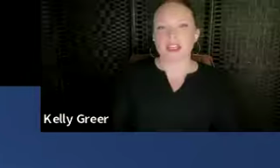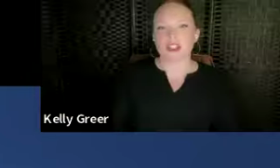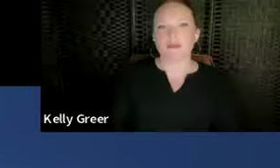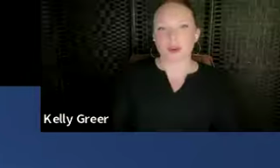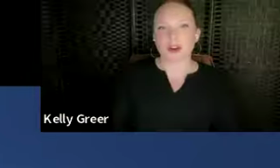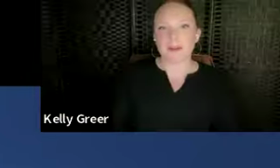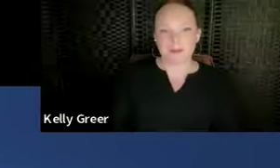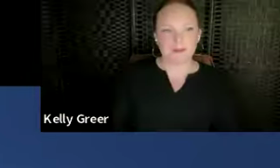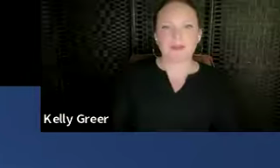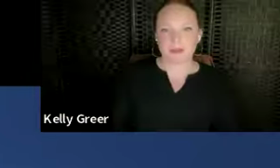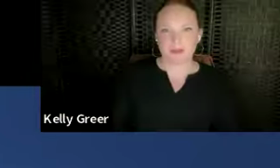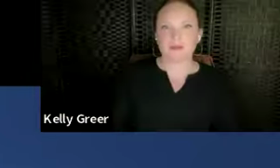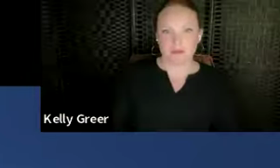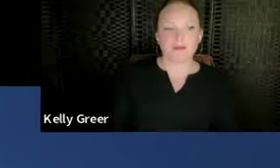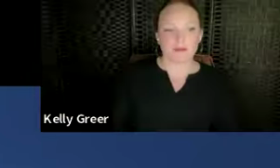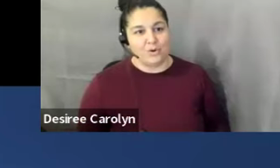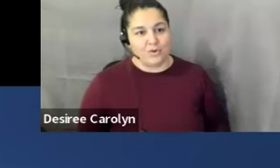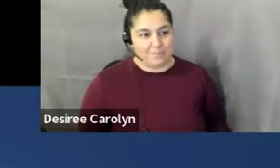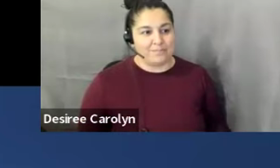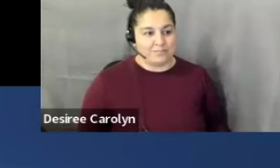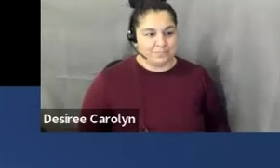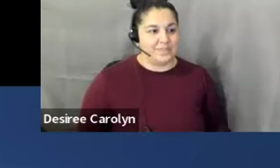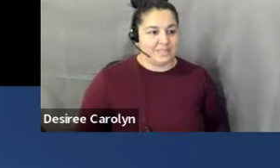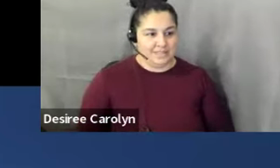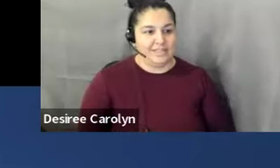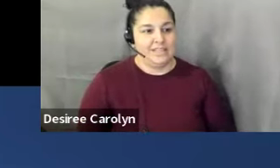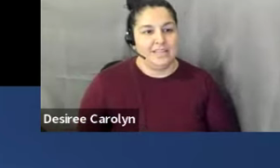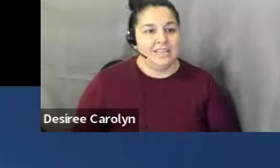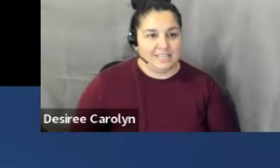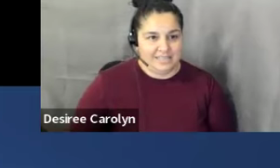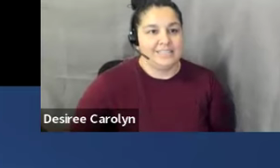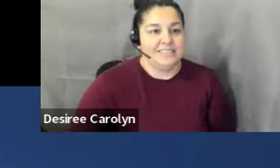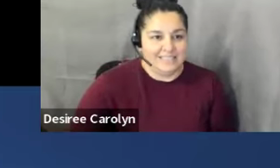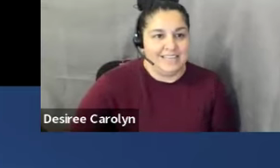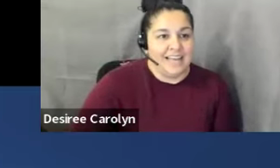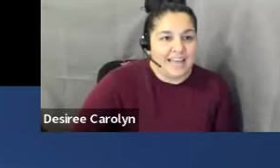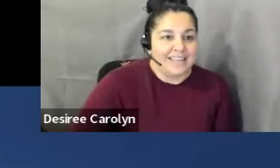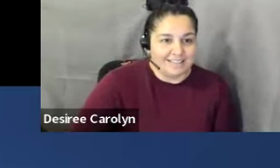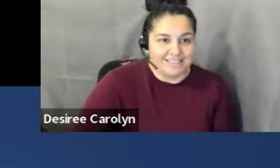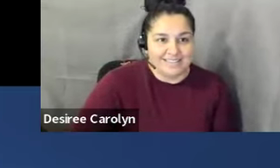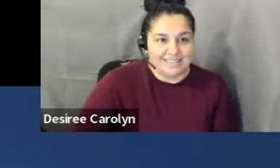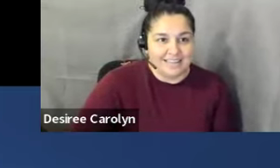Effective communication program. Effective communication program. ECP.